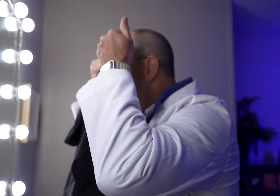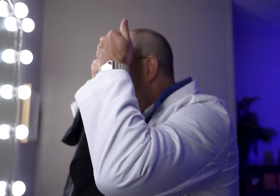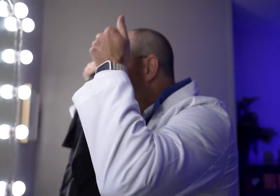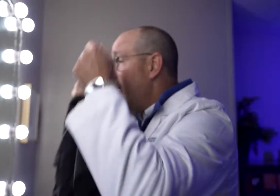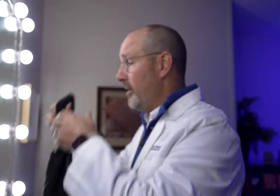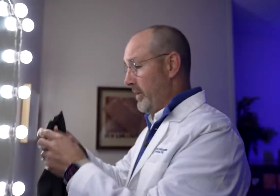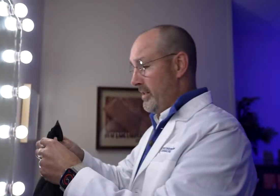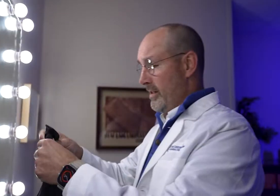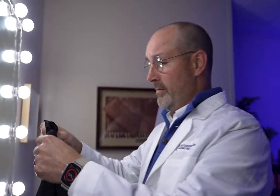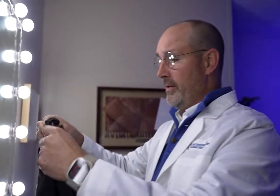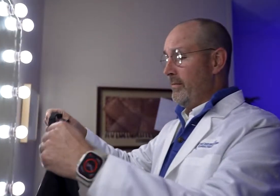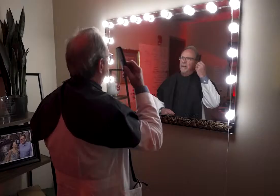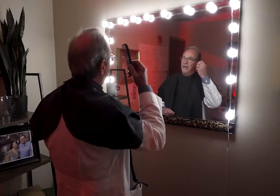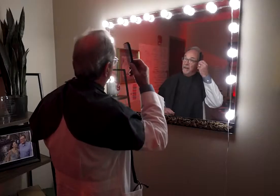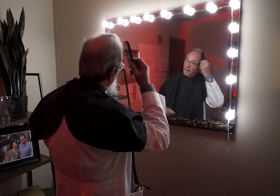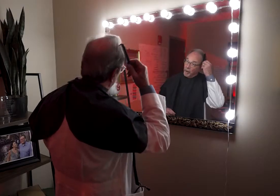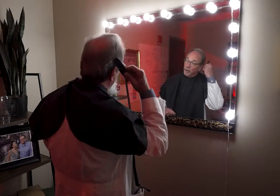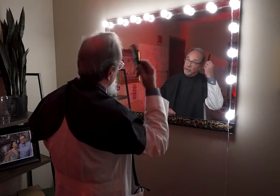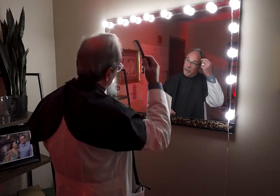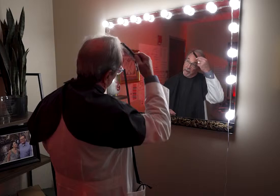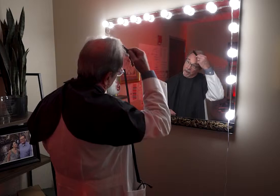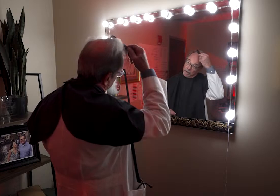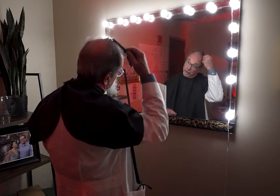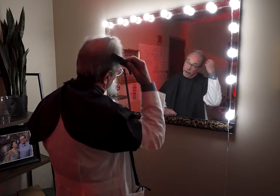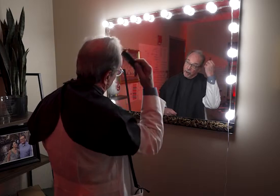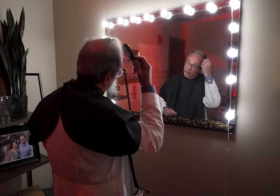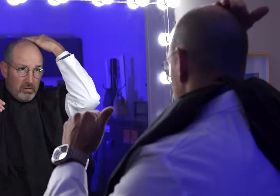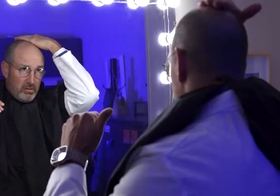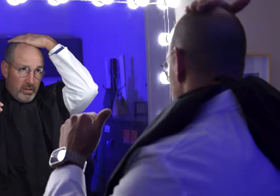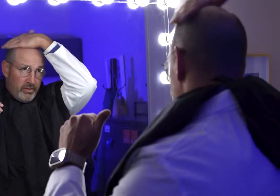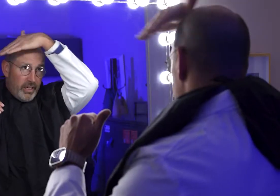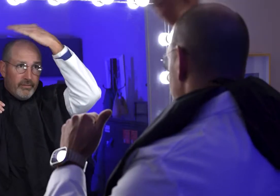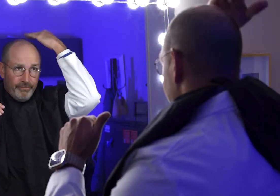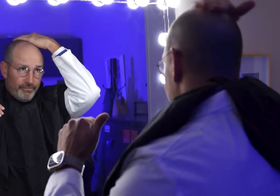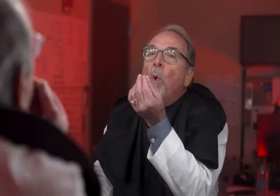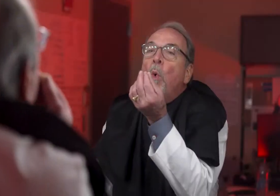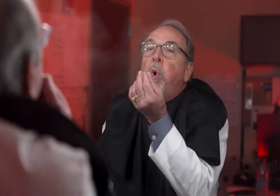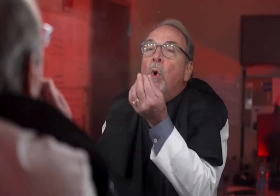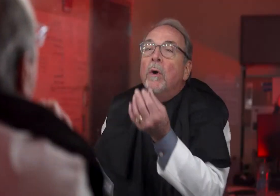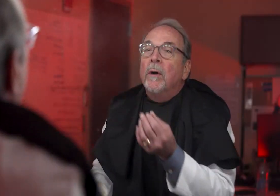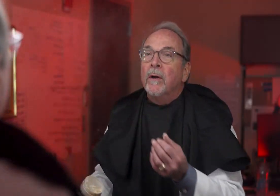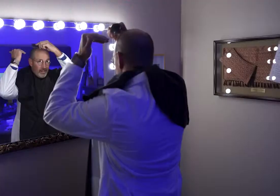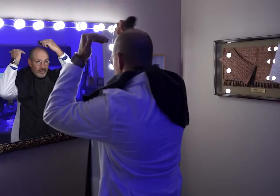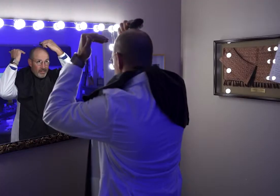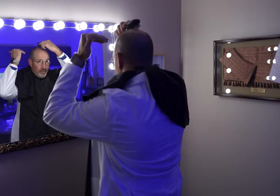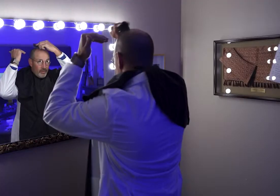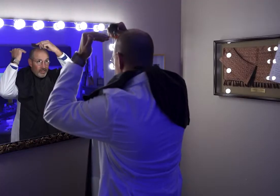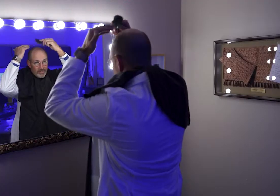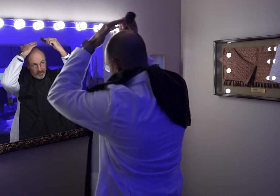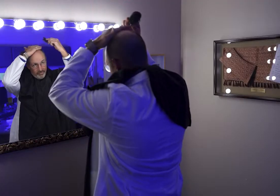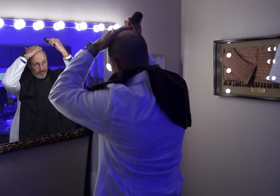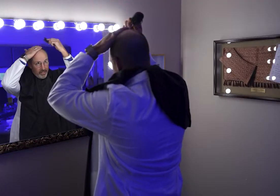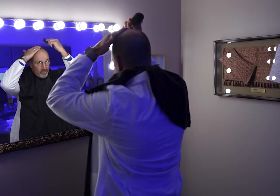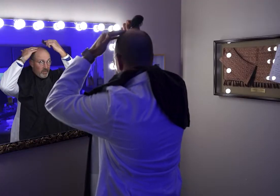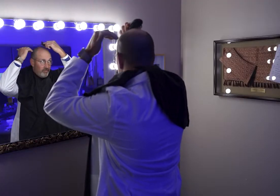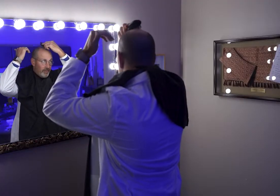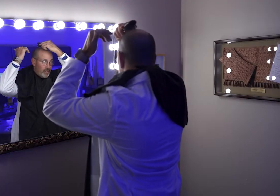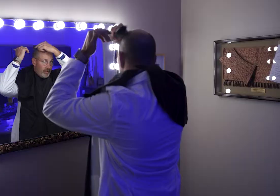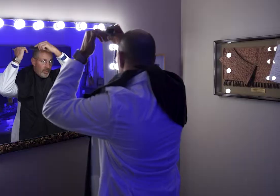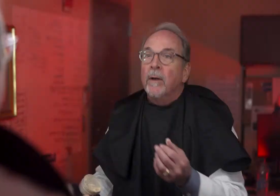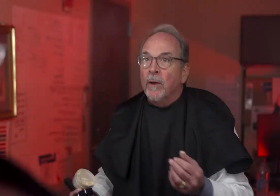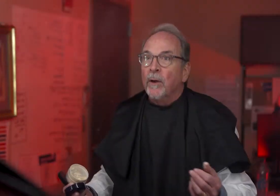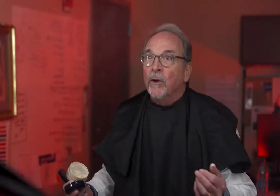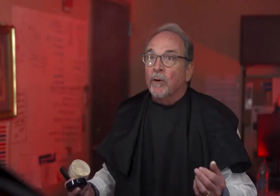That's right. Finally big time here. I'm hosting my own show. Oh yeah. I tell you what, this is a face made